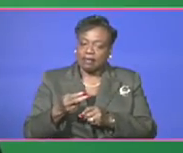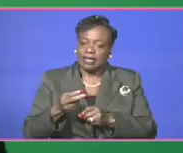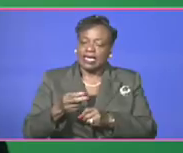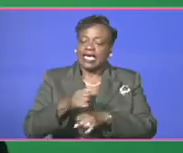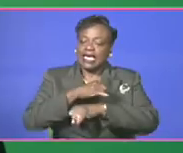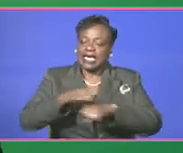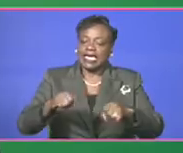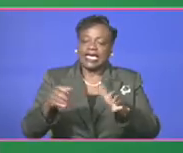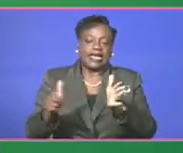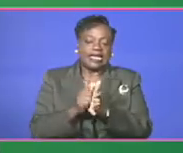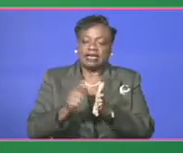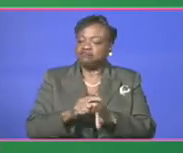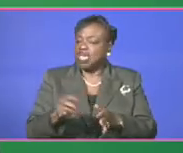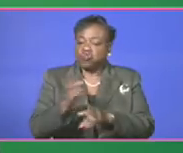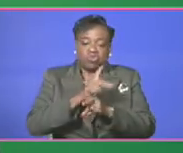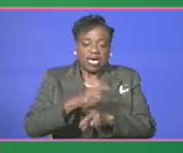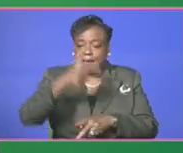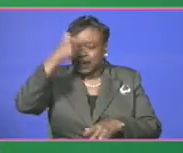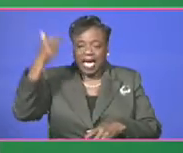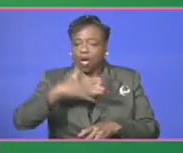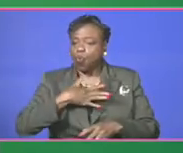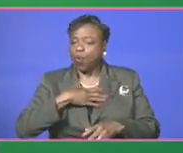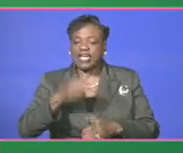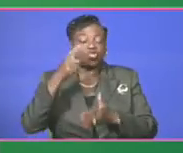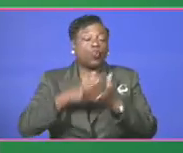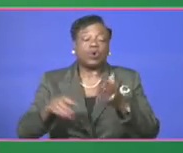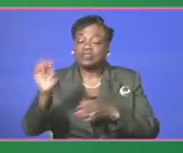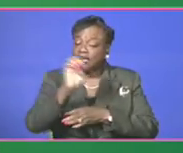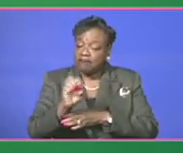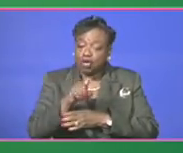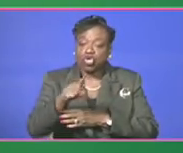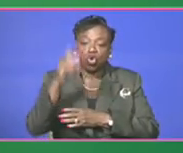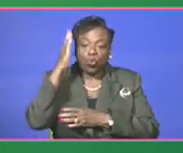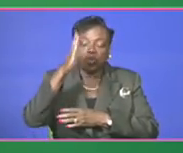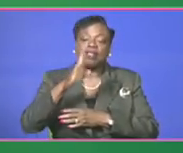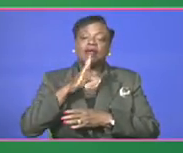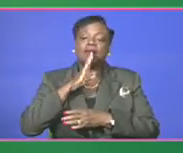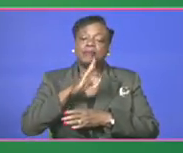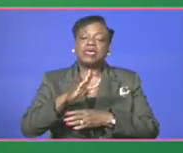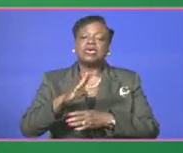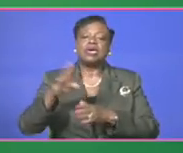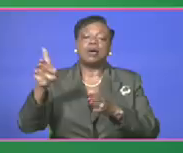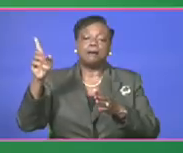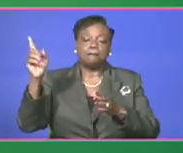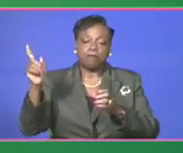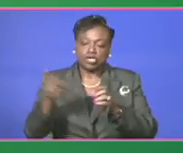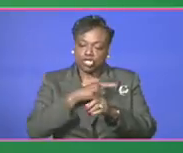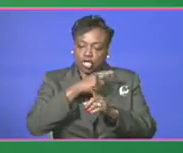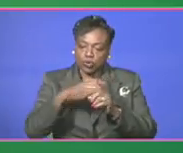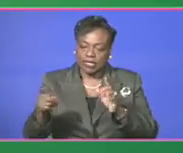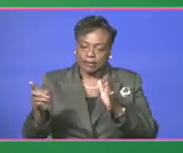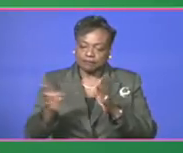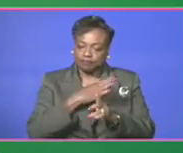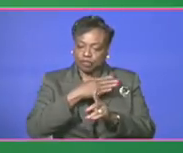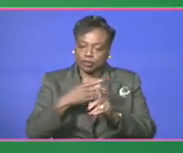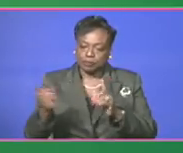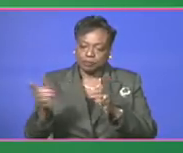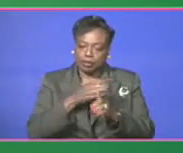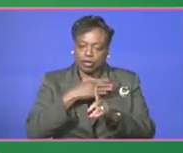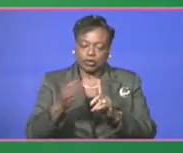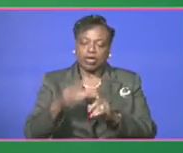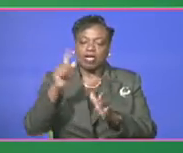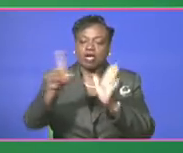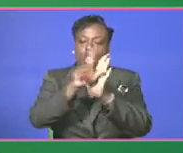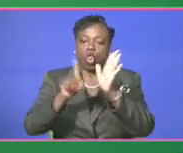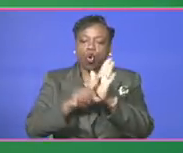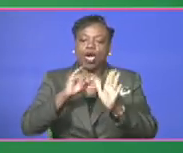care, black, white, or whatever, you will be prosecuted. The law is the law, and we must start enforcing